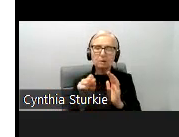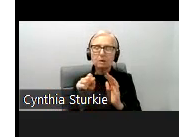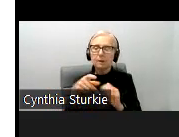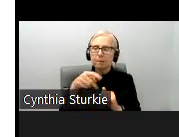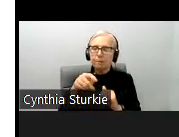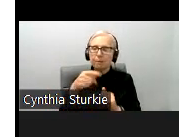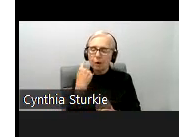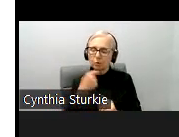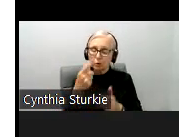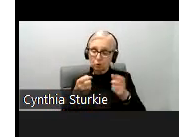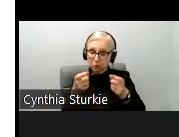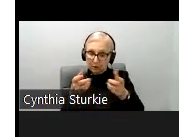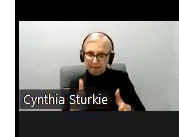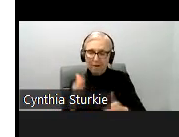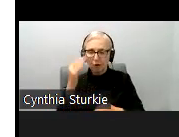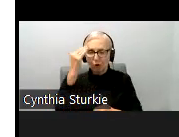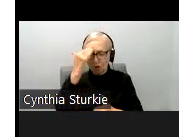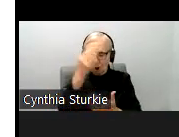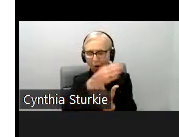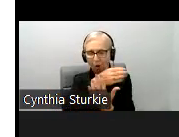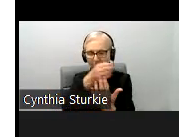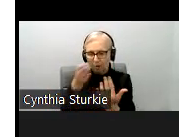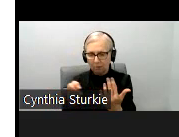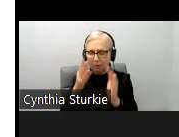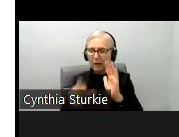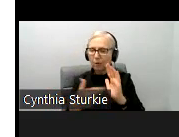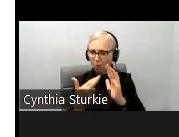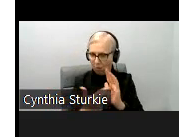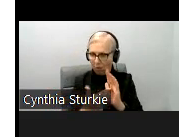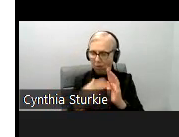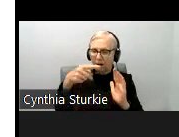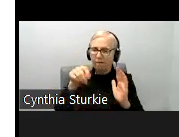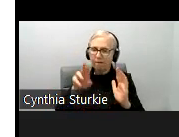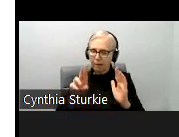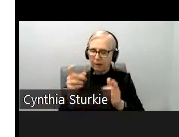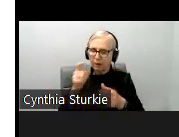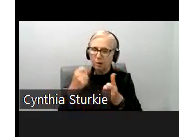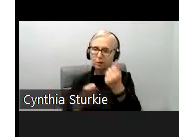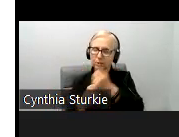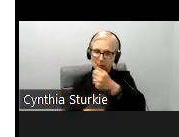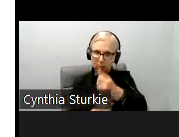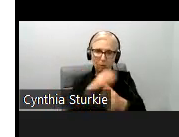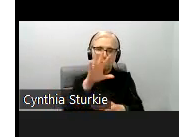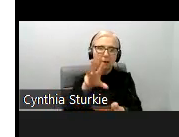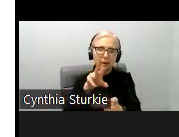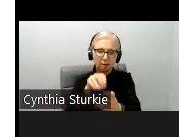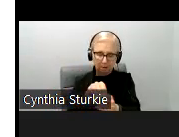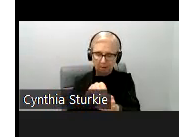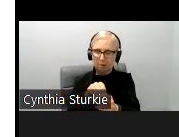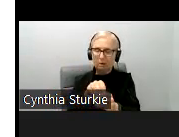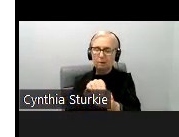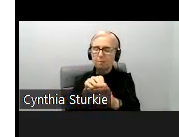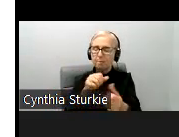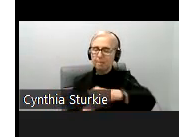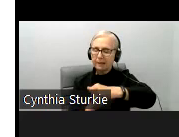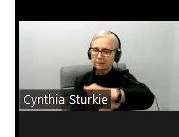support professionals know what that scope is and that role is. And then also included here, based on stakeholder feedback,